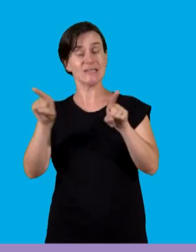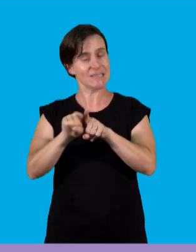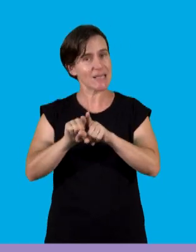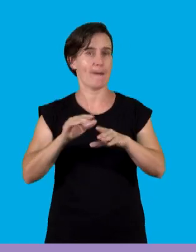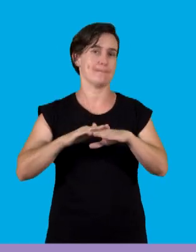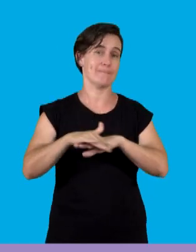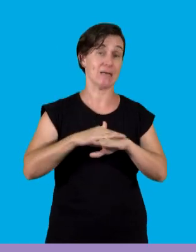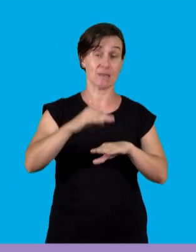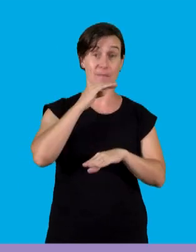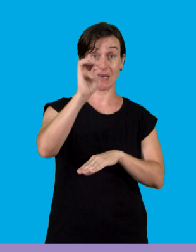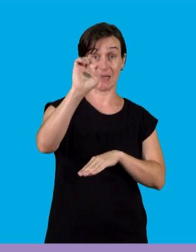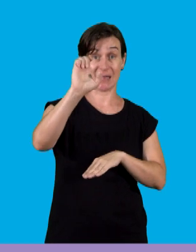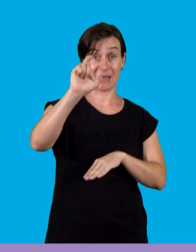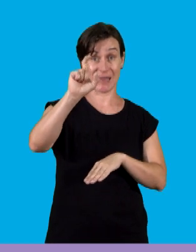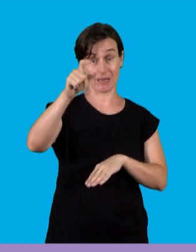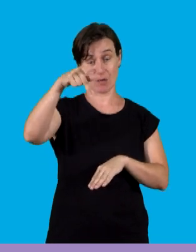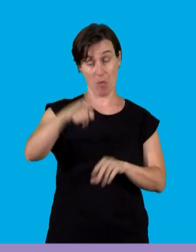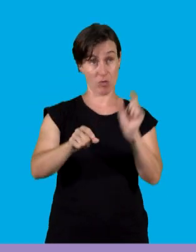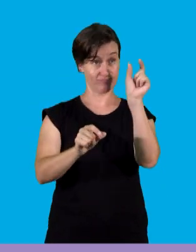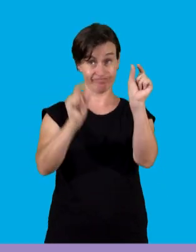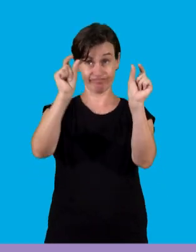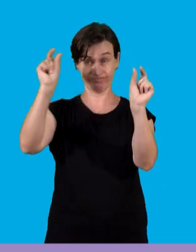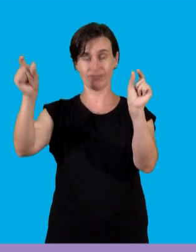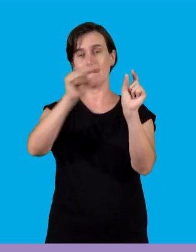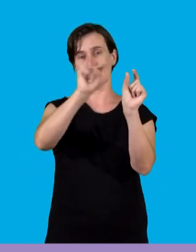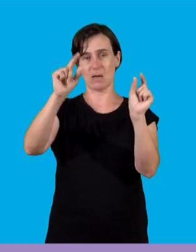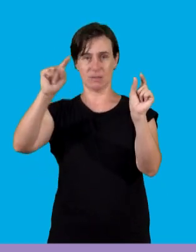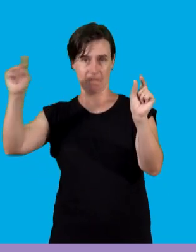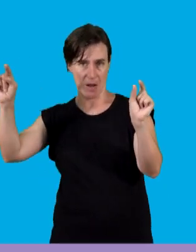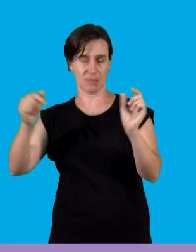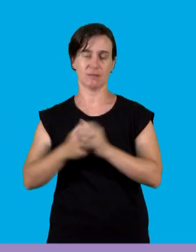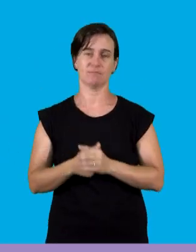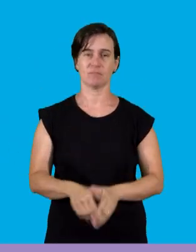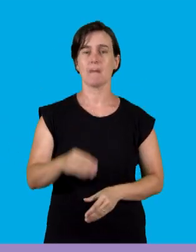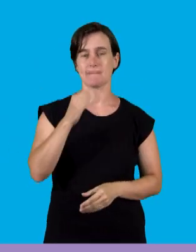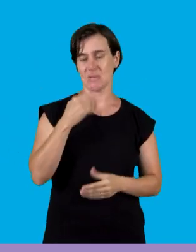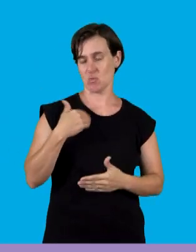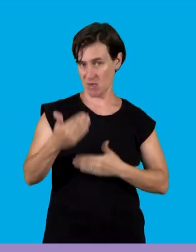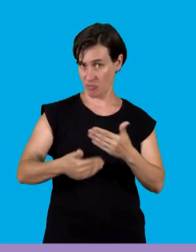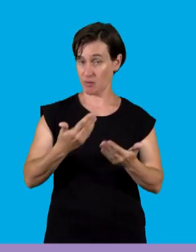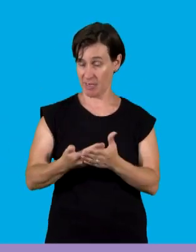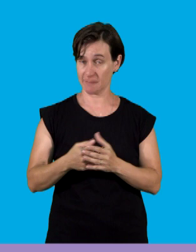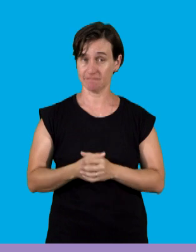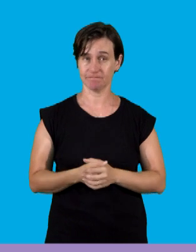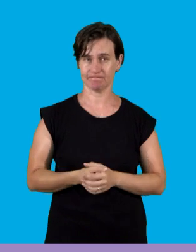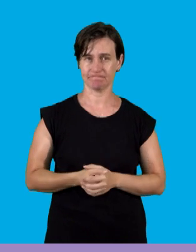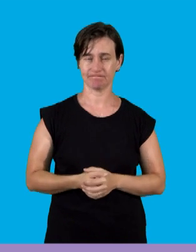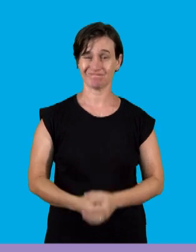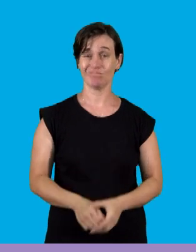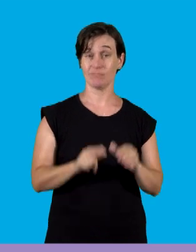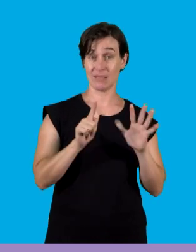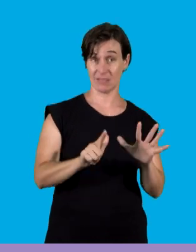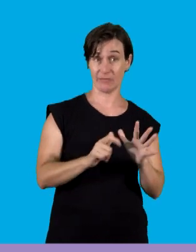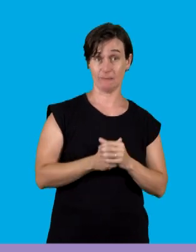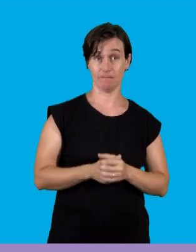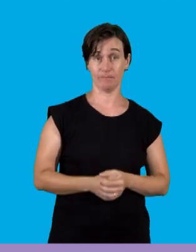same base, we need to subtract the exponents. So let's go right ahead and subtract these exponents. So that's